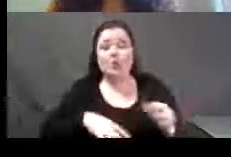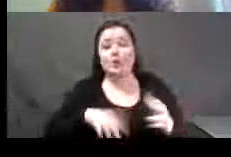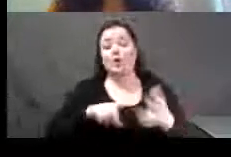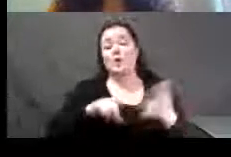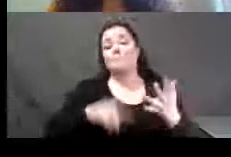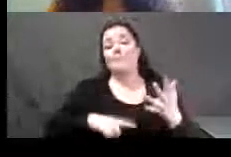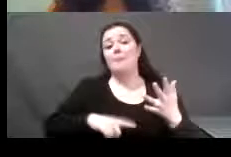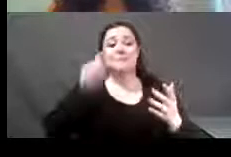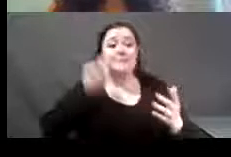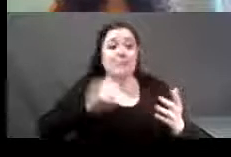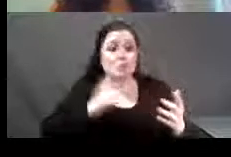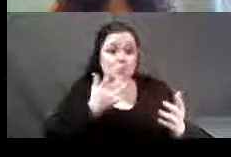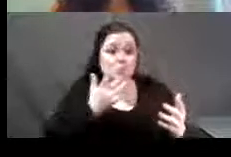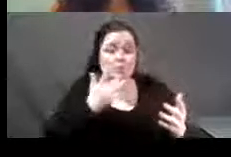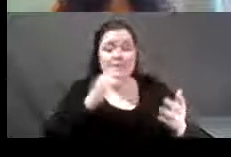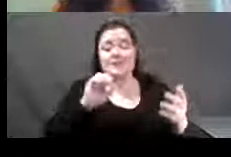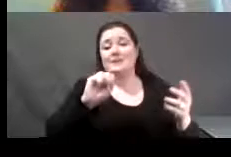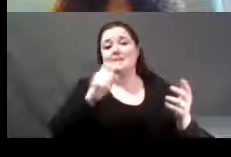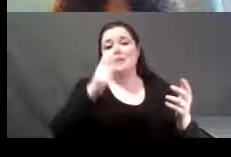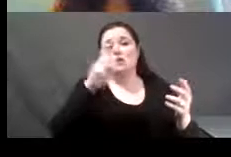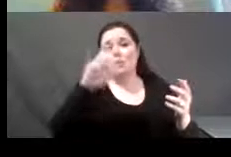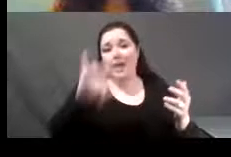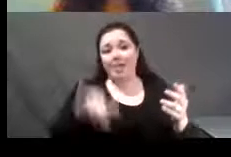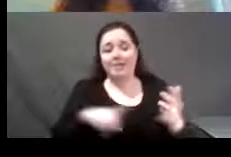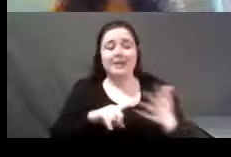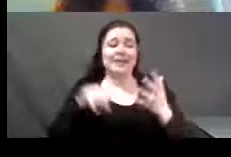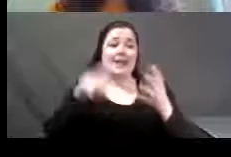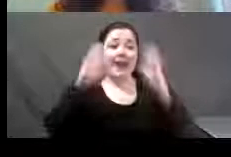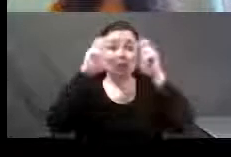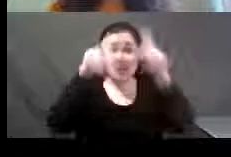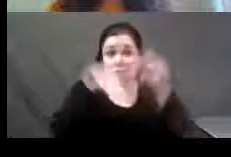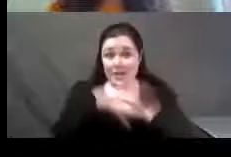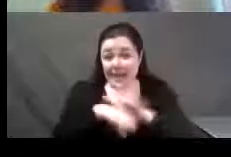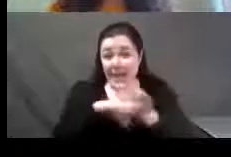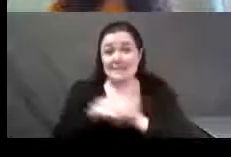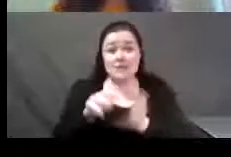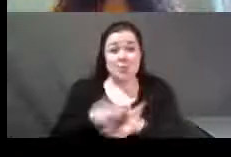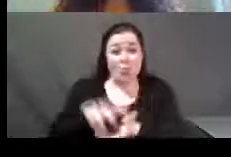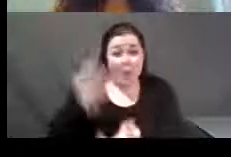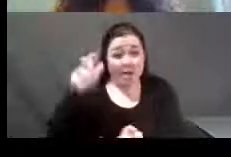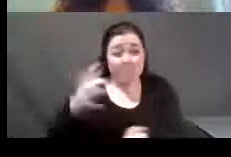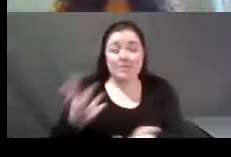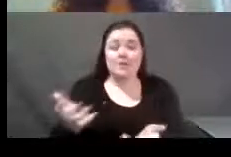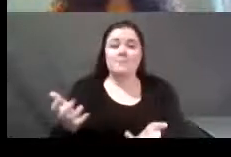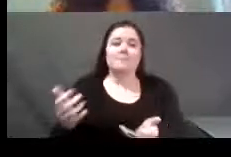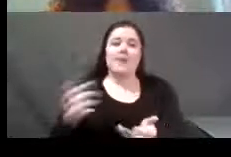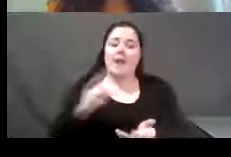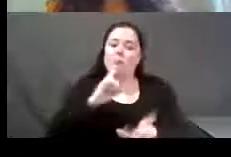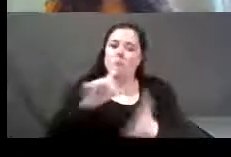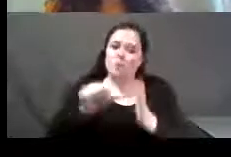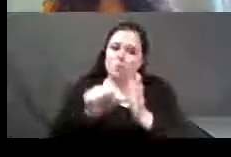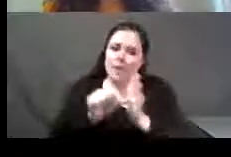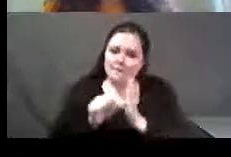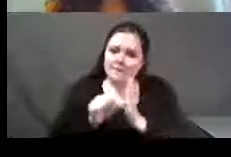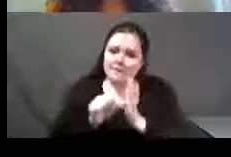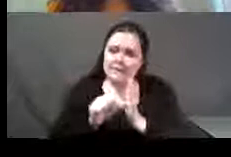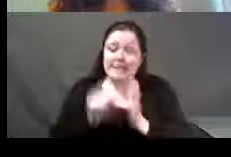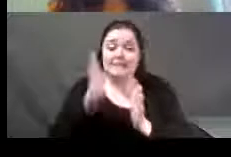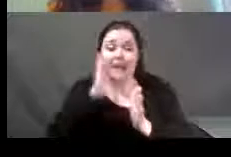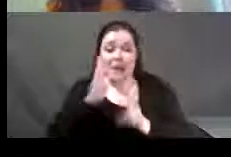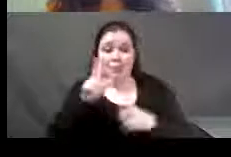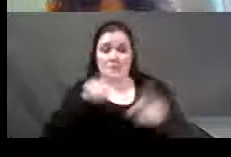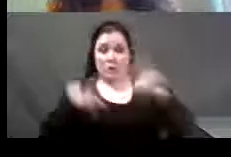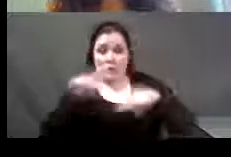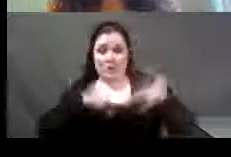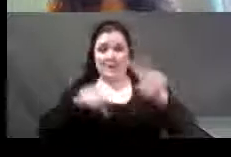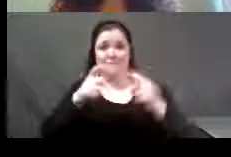sexuality, uh, access to education and wealth. I really want to emphasize that I'm going to be looking at this from